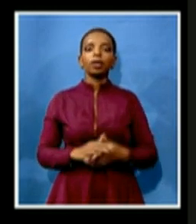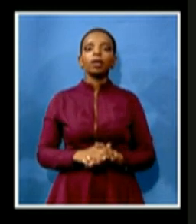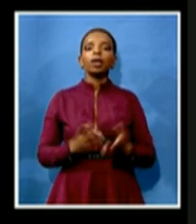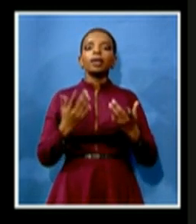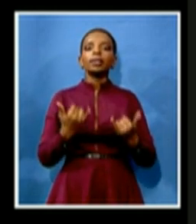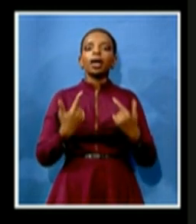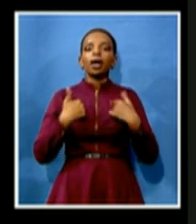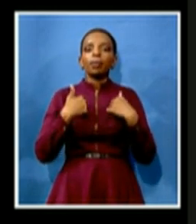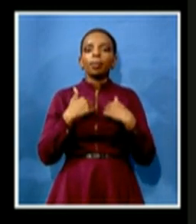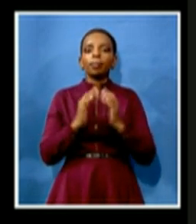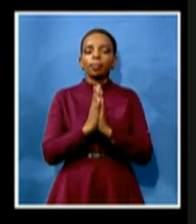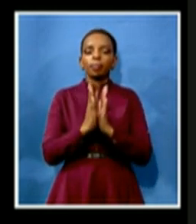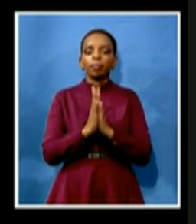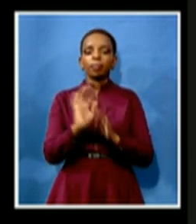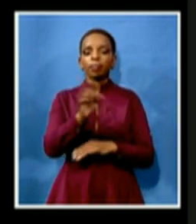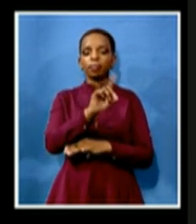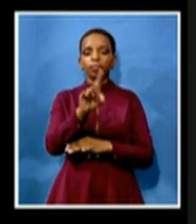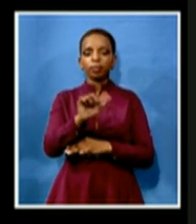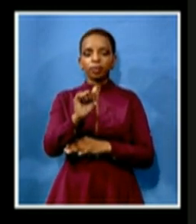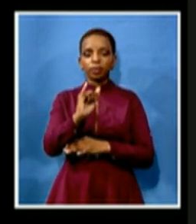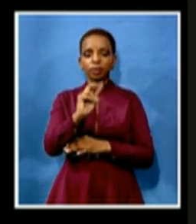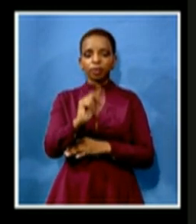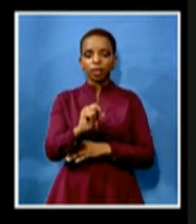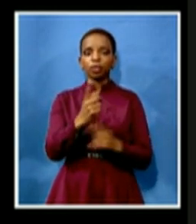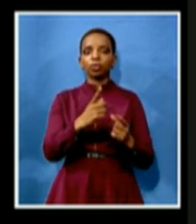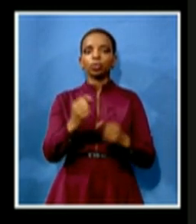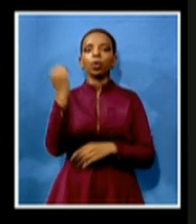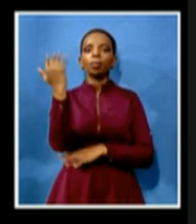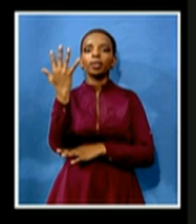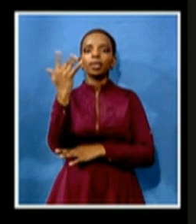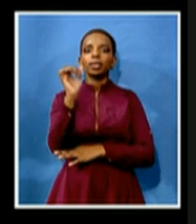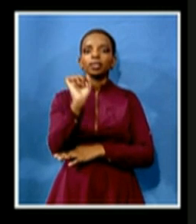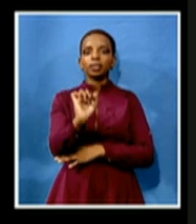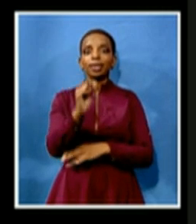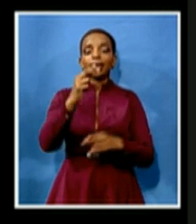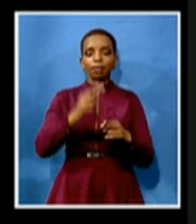his presentations, the final presentation on spatial modeling.